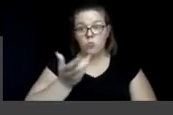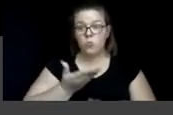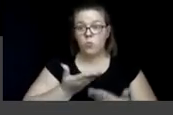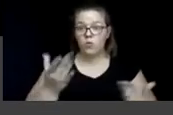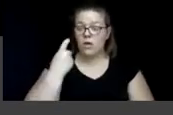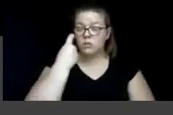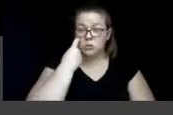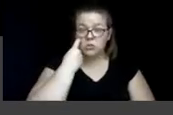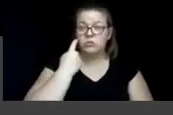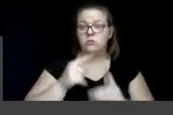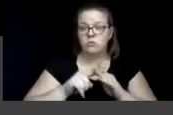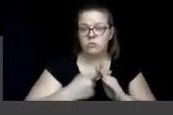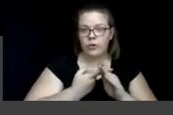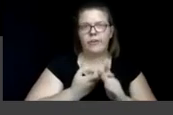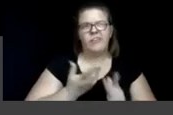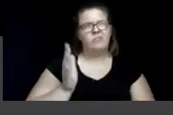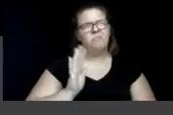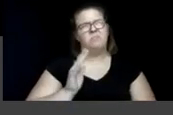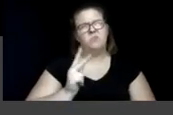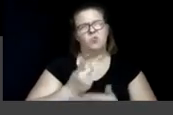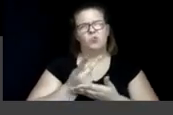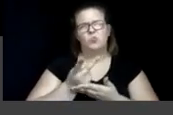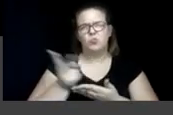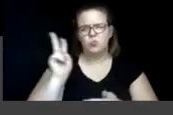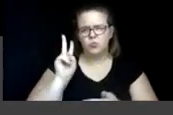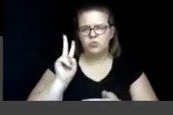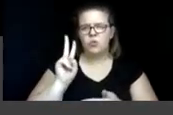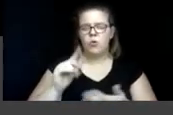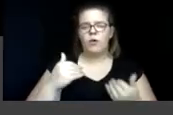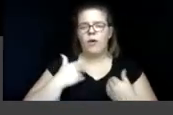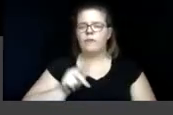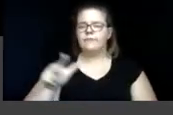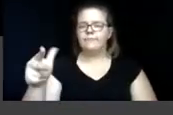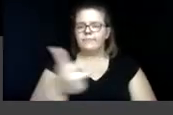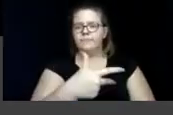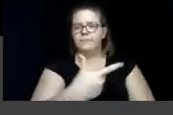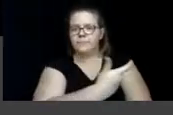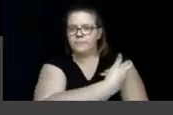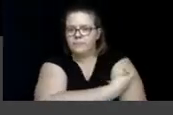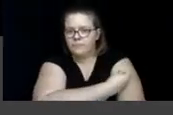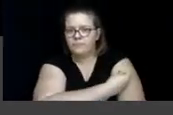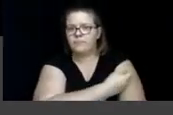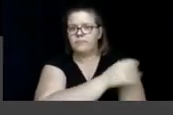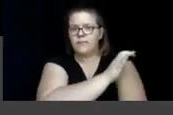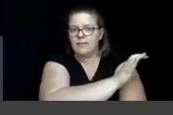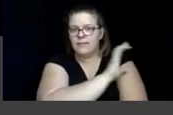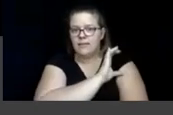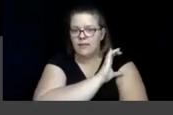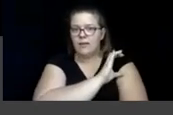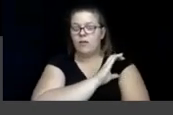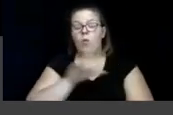started within the last 2 weeks was a drive-up immunization clinic and COVID